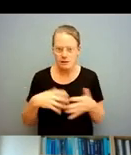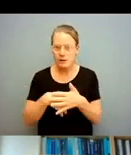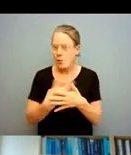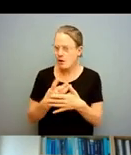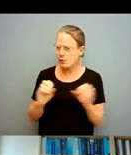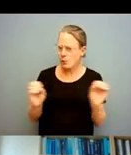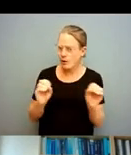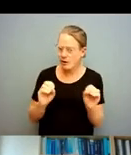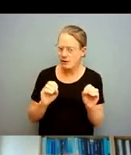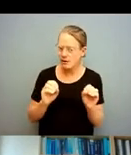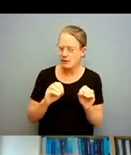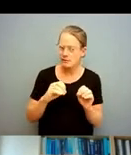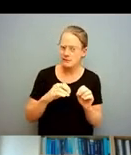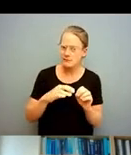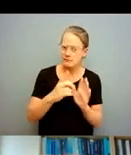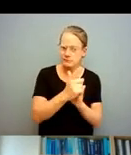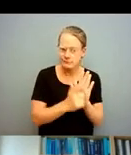adopted national action plans